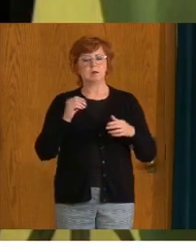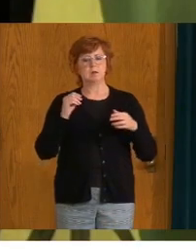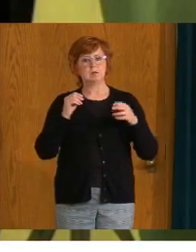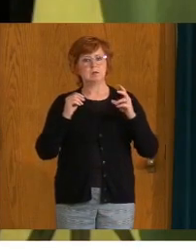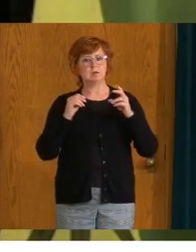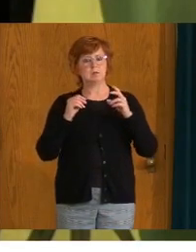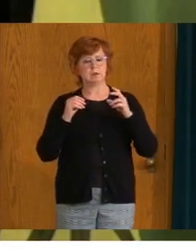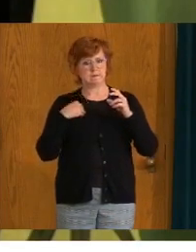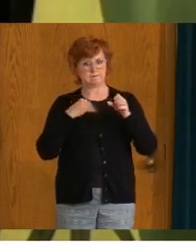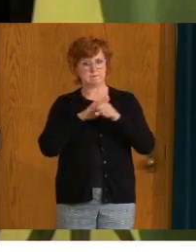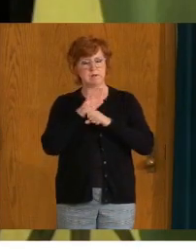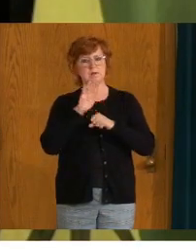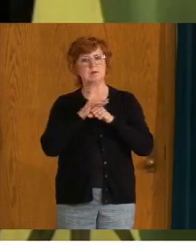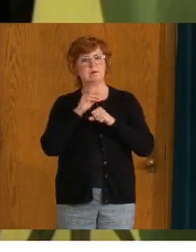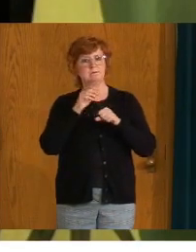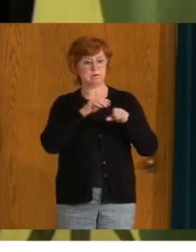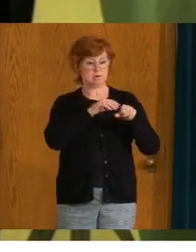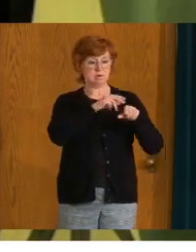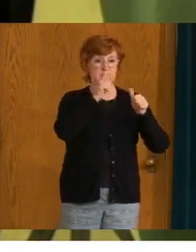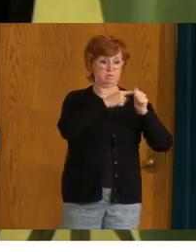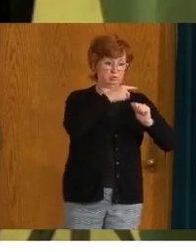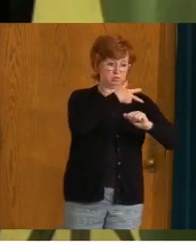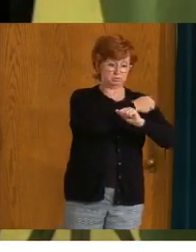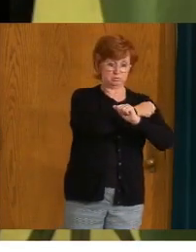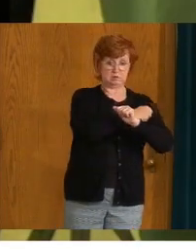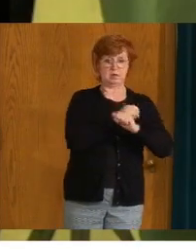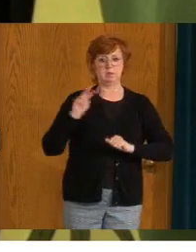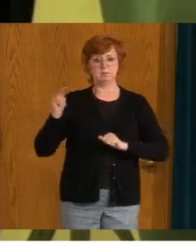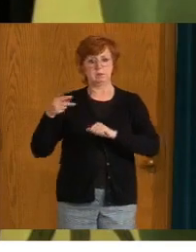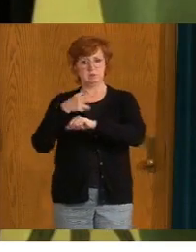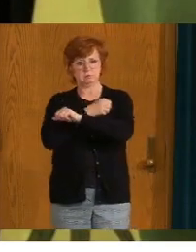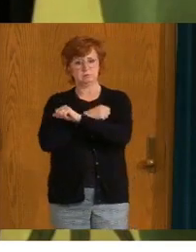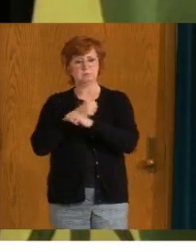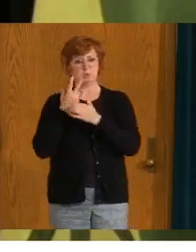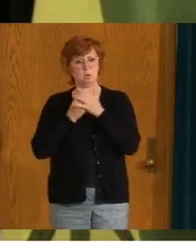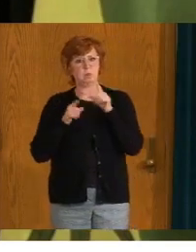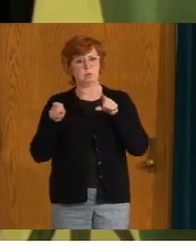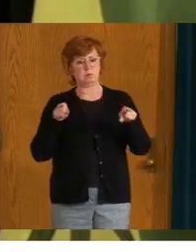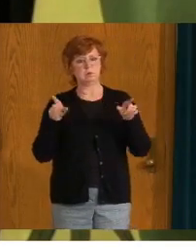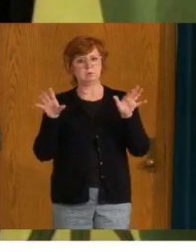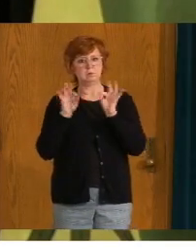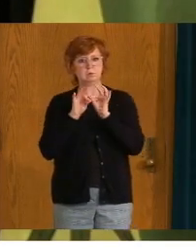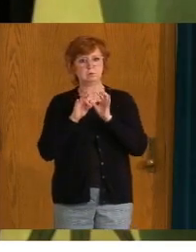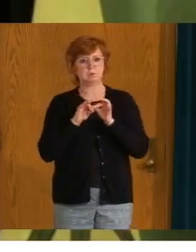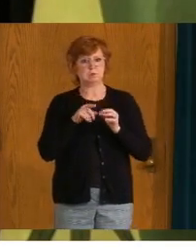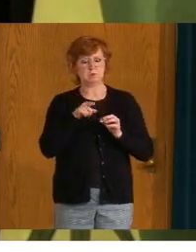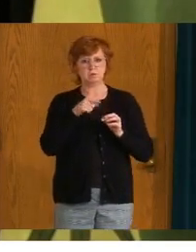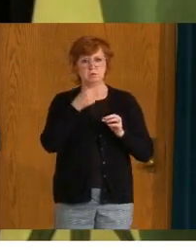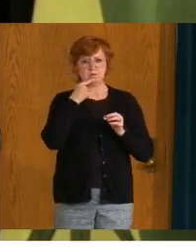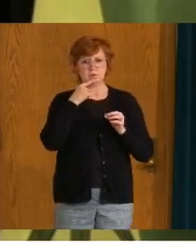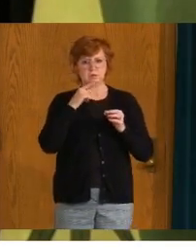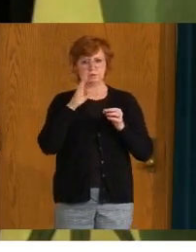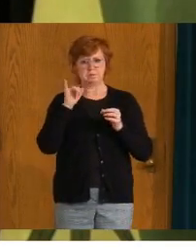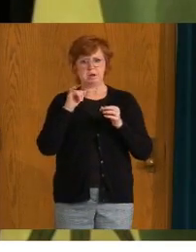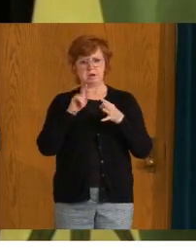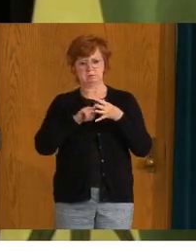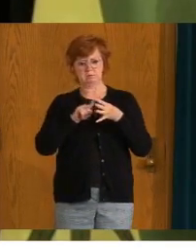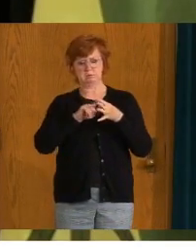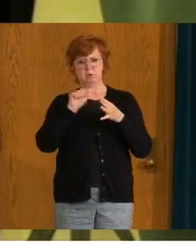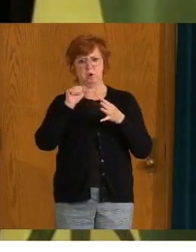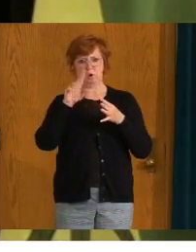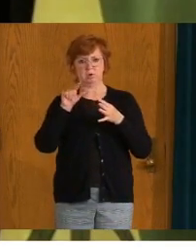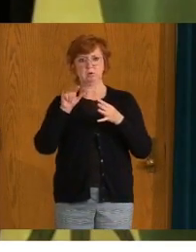question there'd be a substantial portion of folks that wouldn't have their second dose by the first week of August. There'll be a substantial portion that